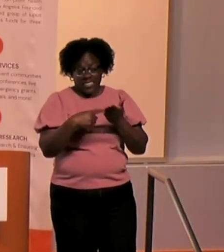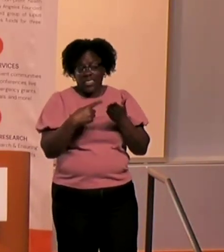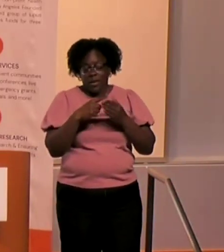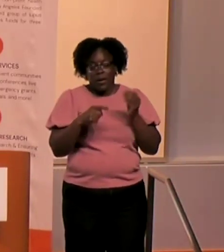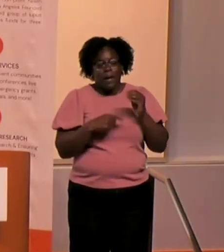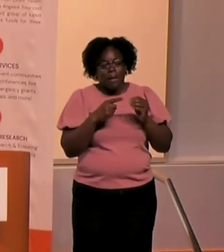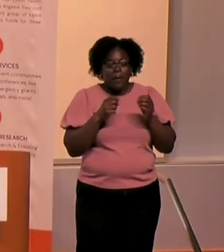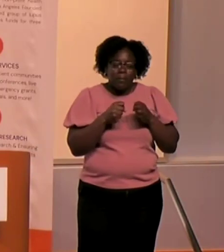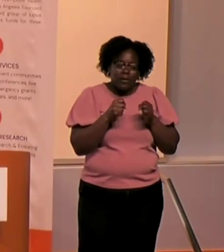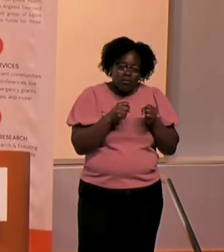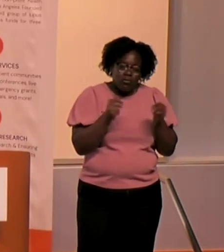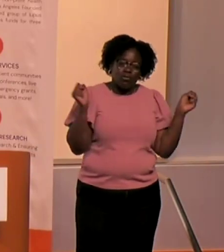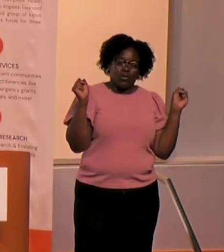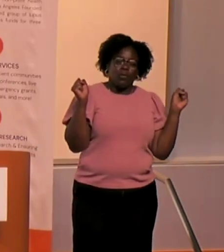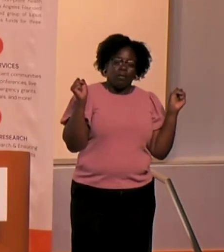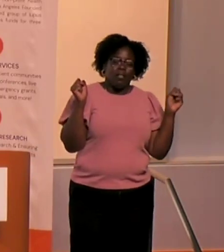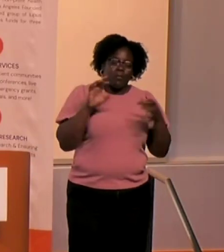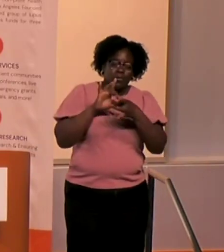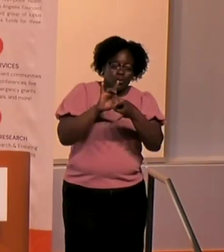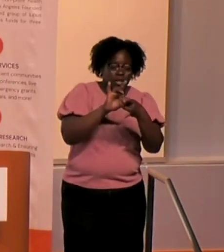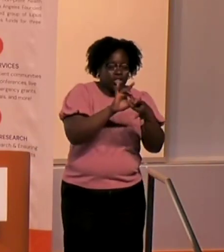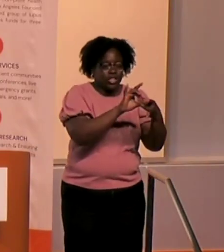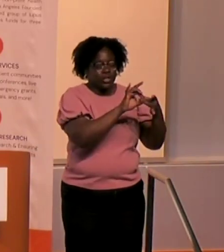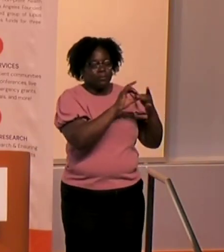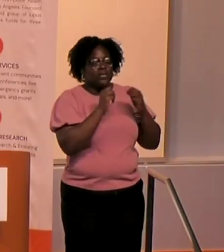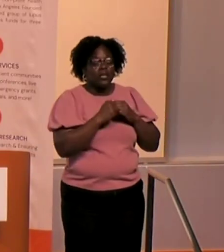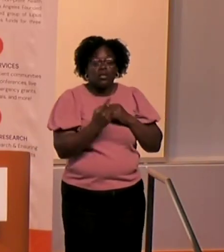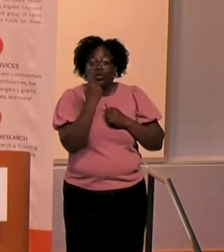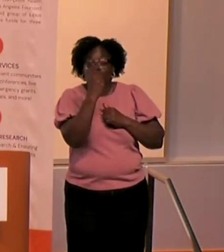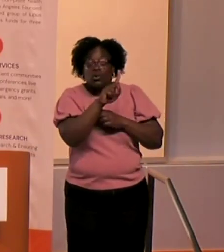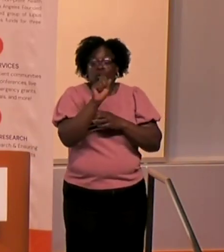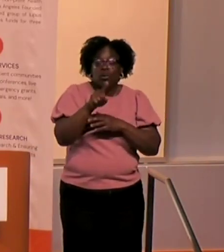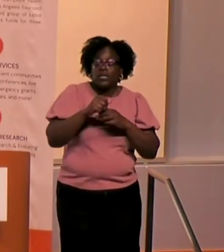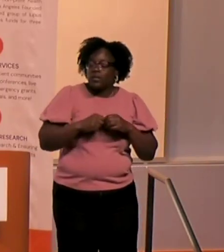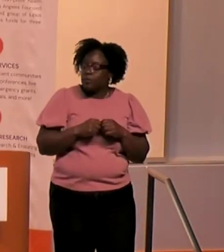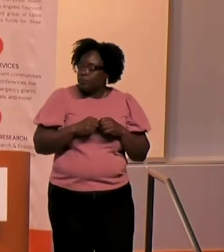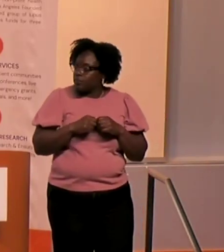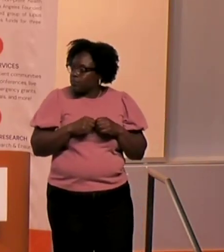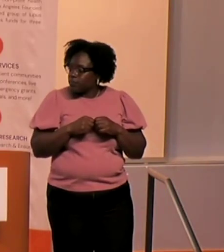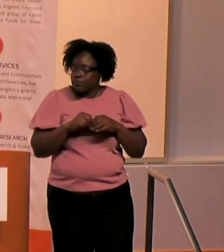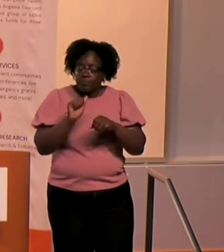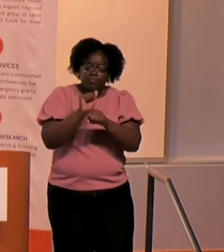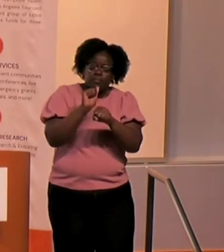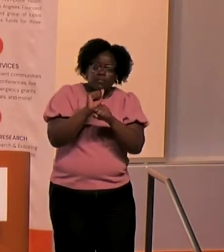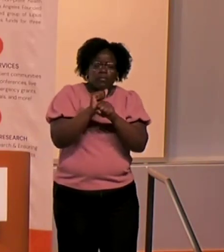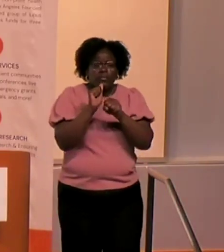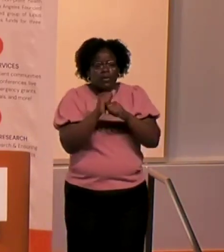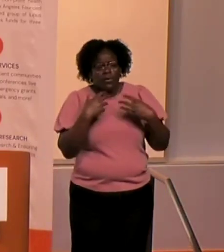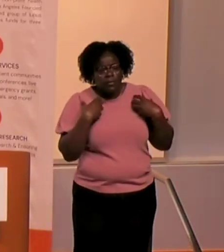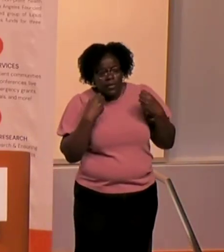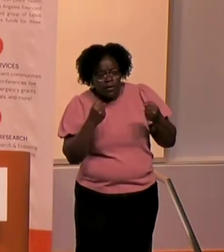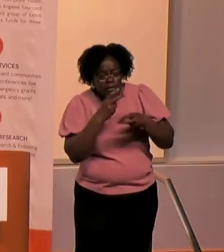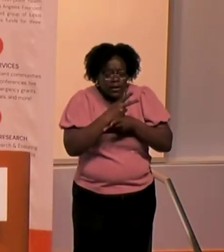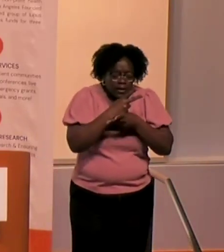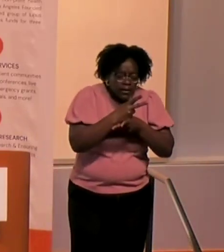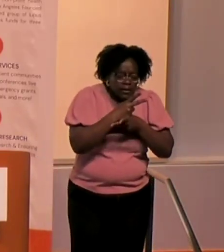section on relationships, but there was a question here about like how working in healthcare and how has that impacted